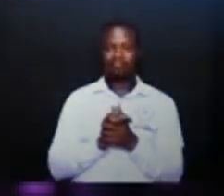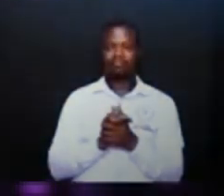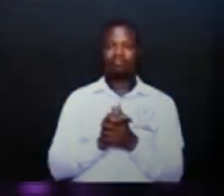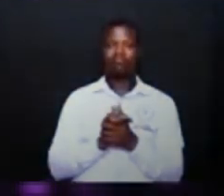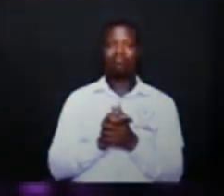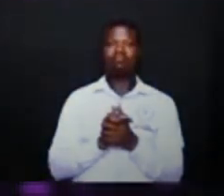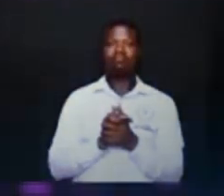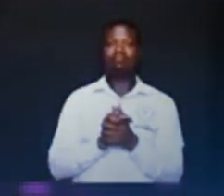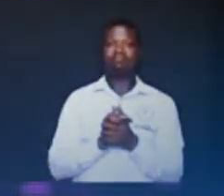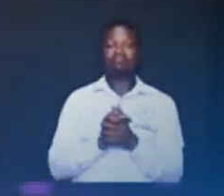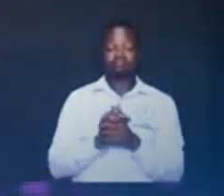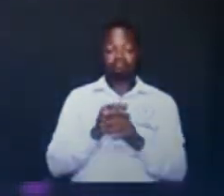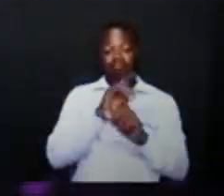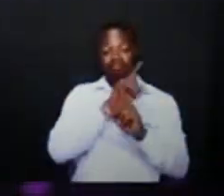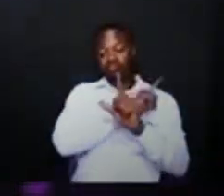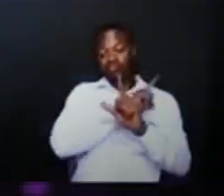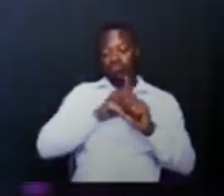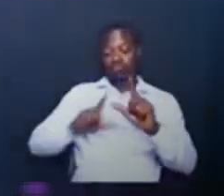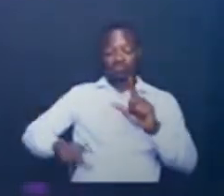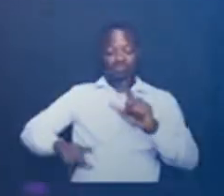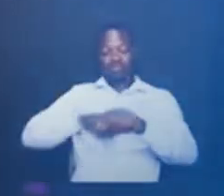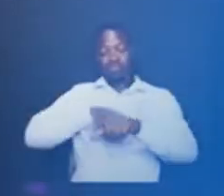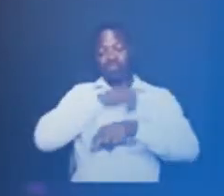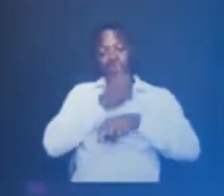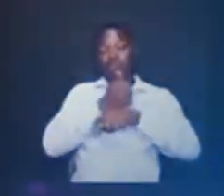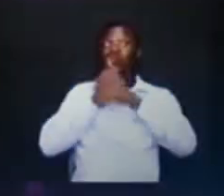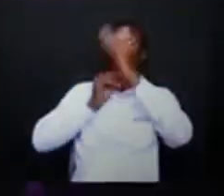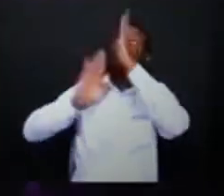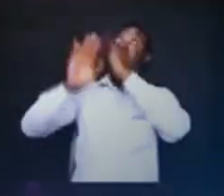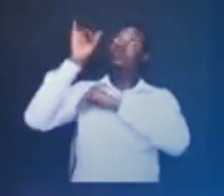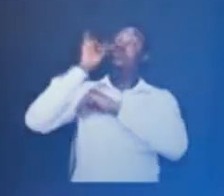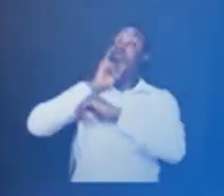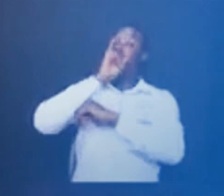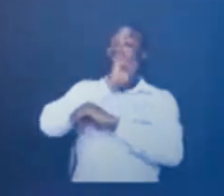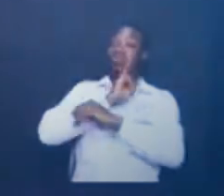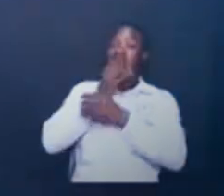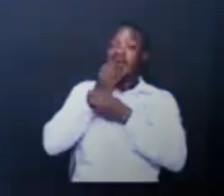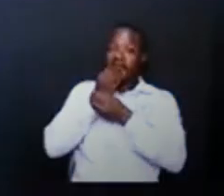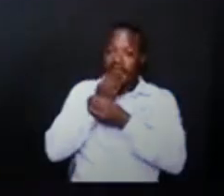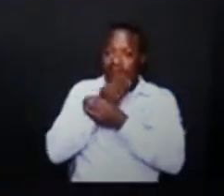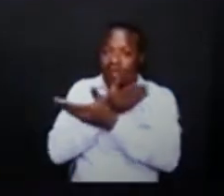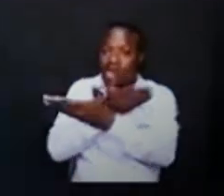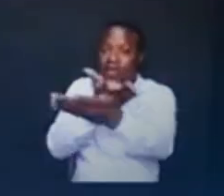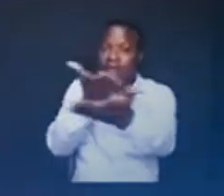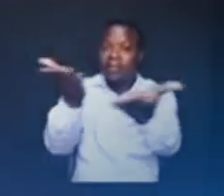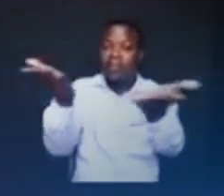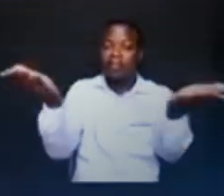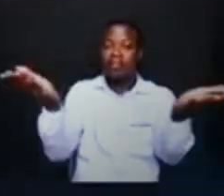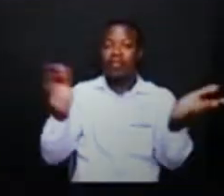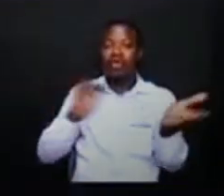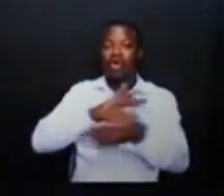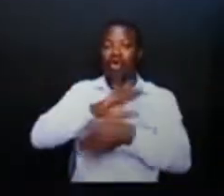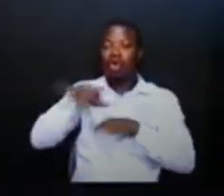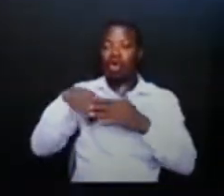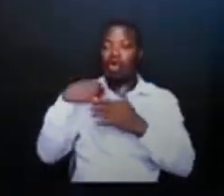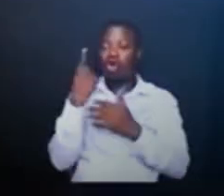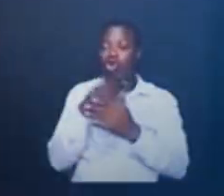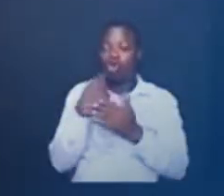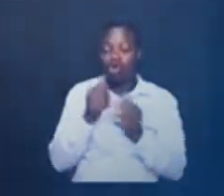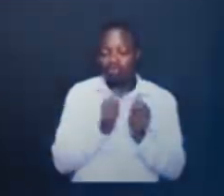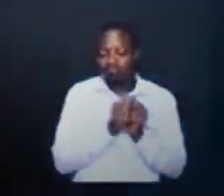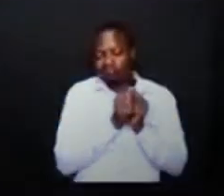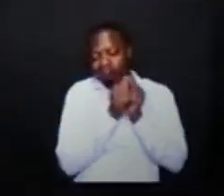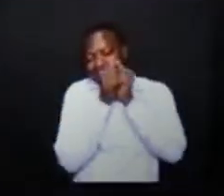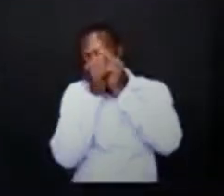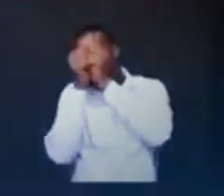This is what the Lord Almighty, the God of Israel, says to all those I carried into exile from